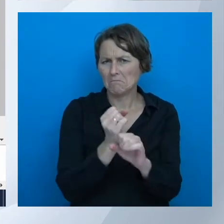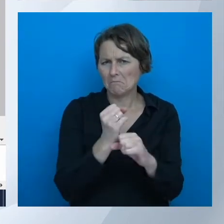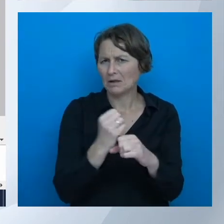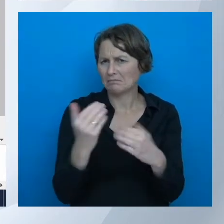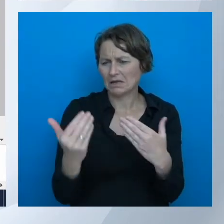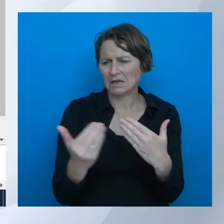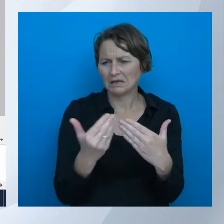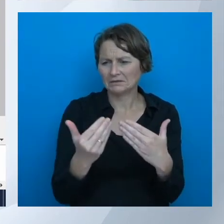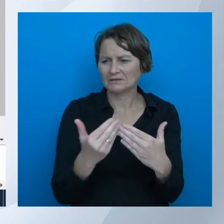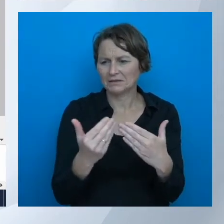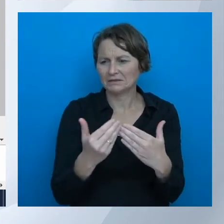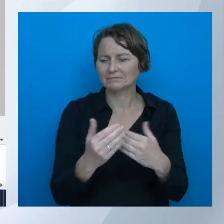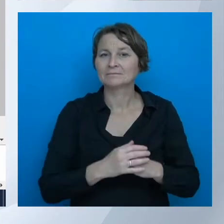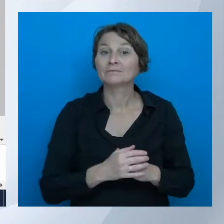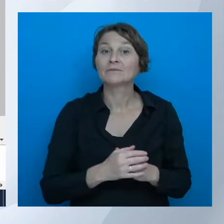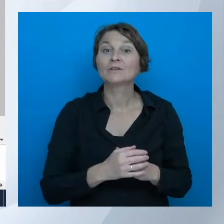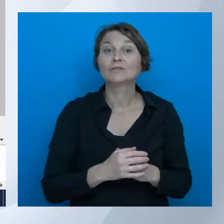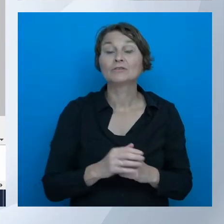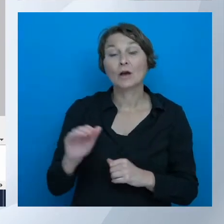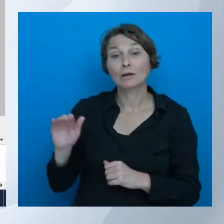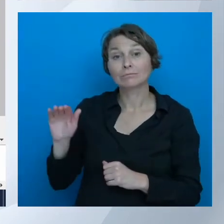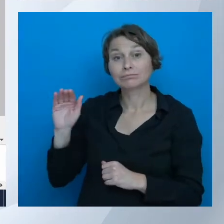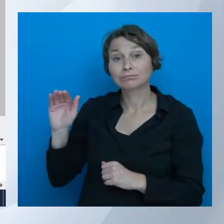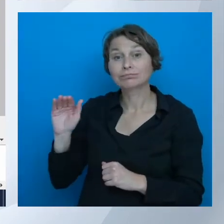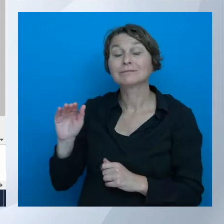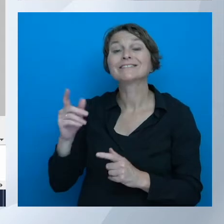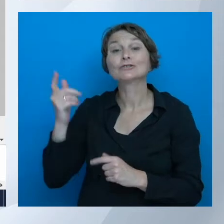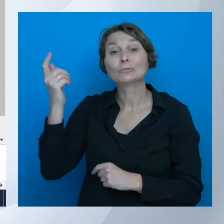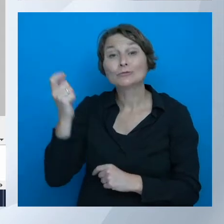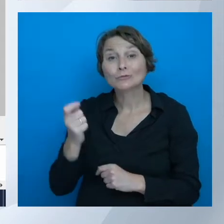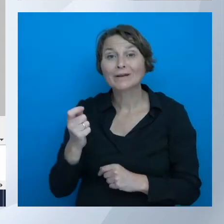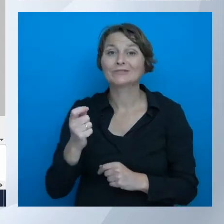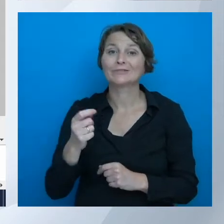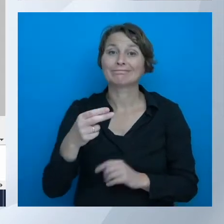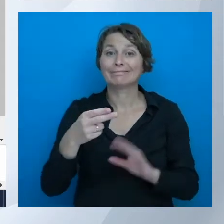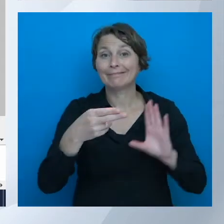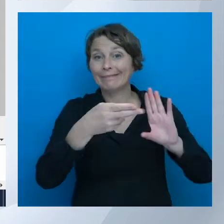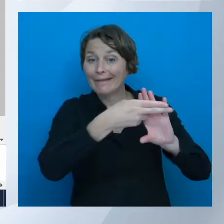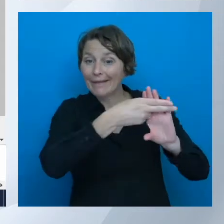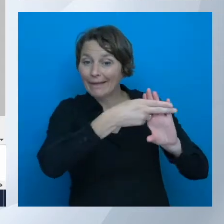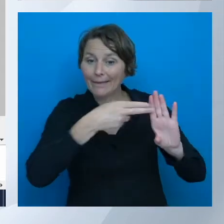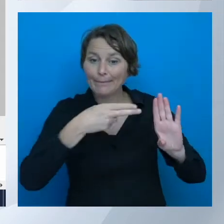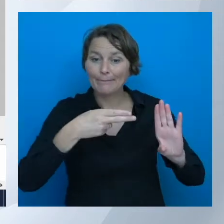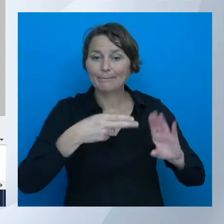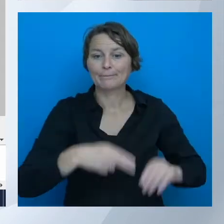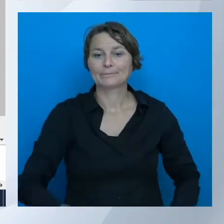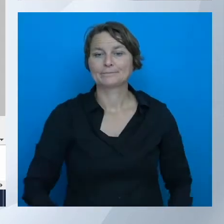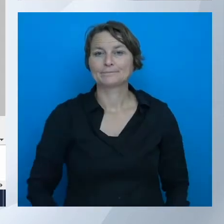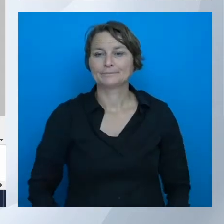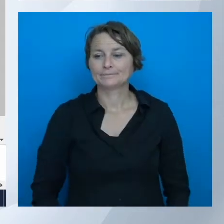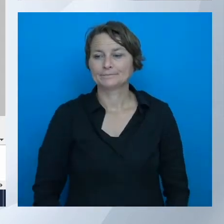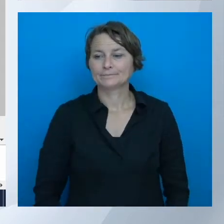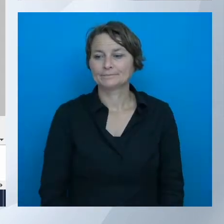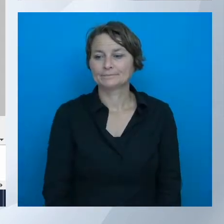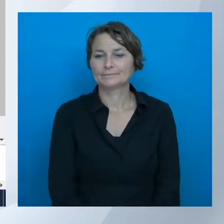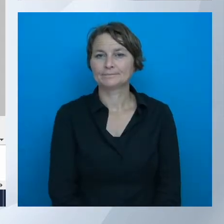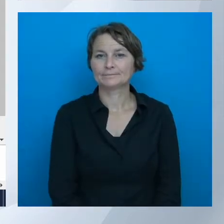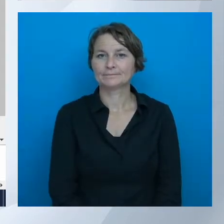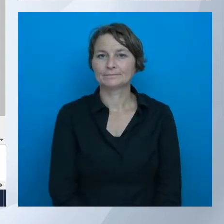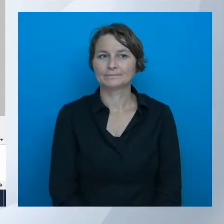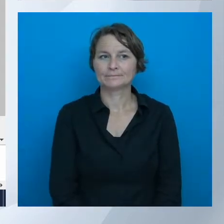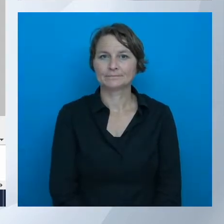provide a subscription and a resource group. You can give it a name. So let's do virtual Azure Day 01. You